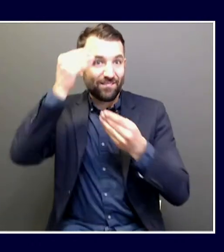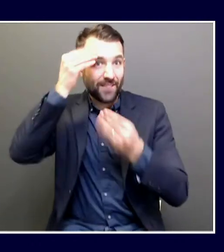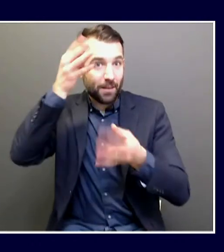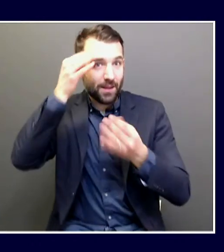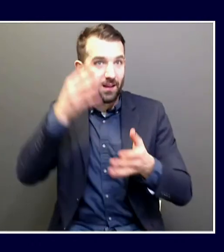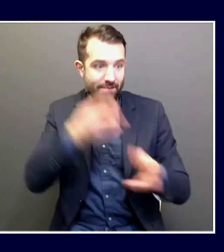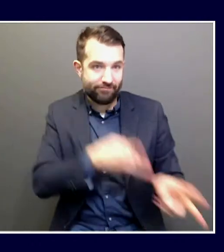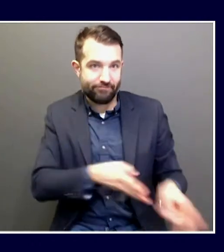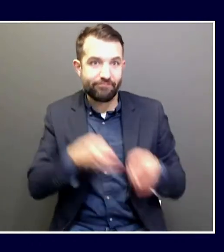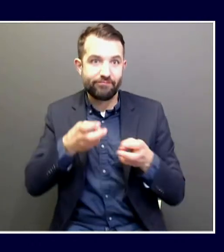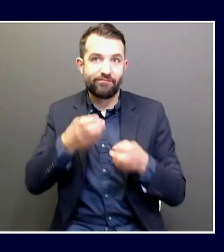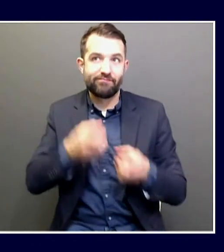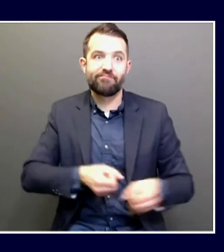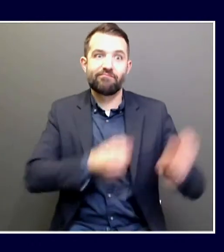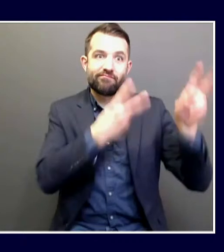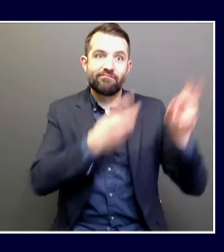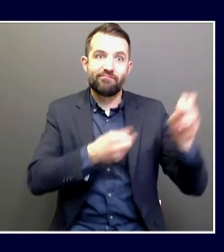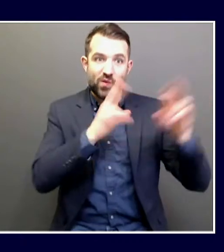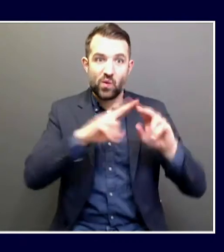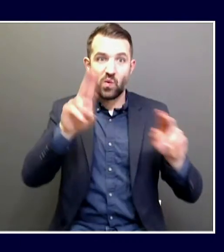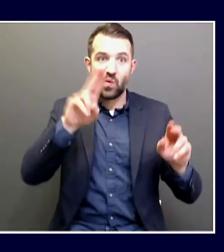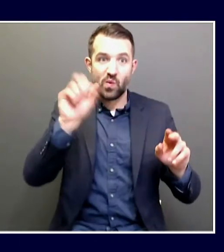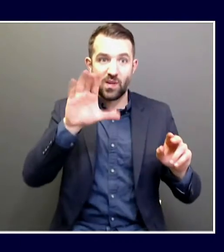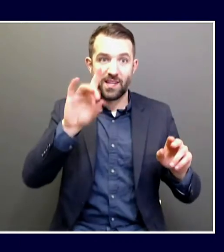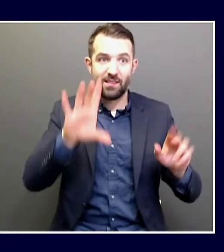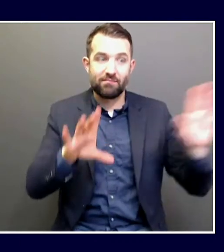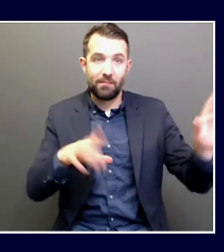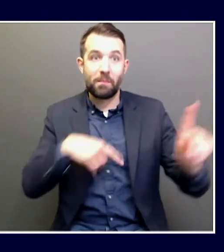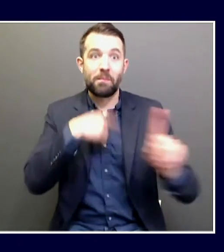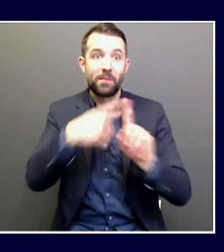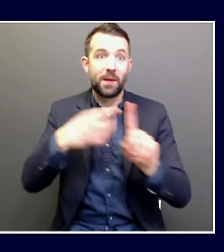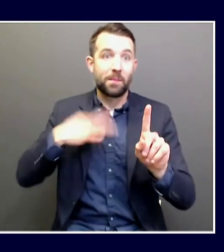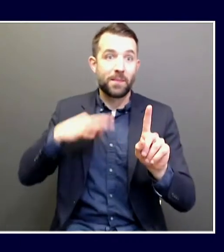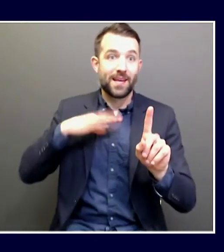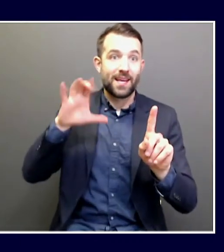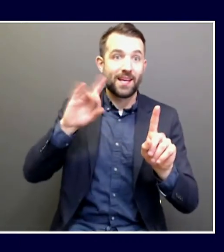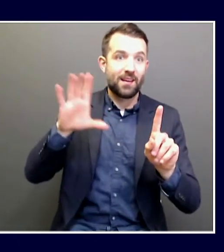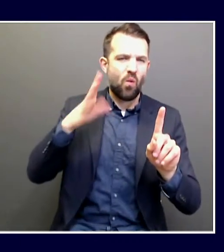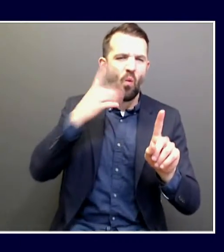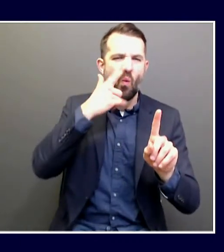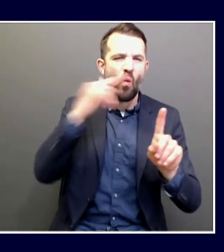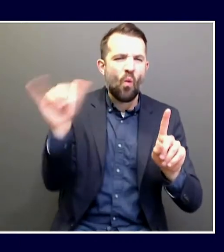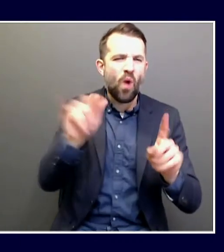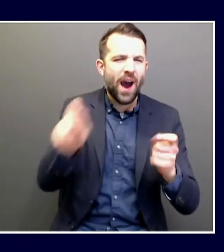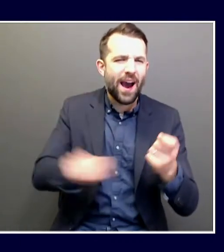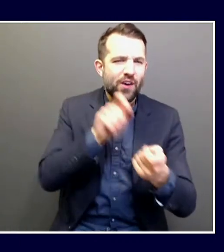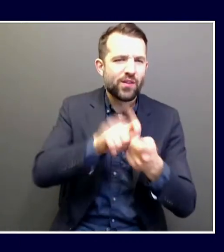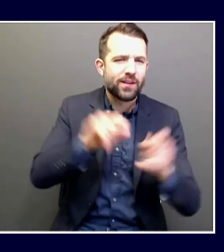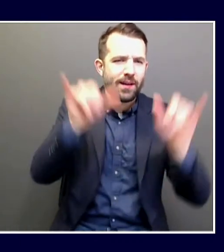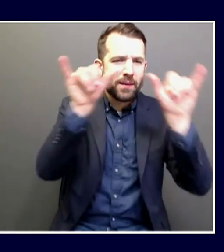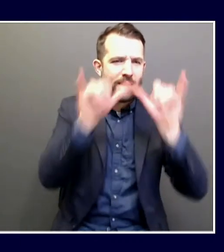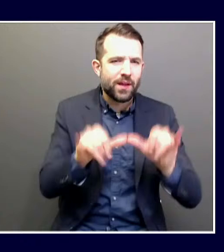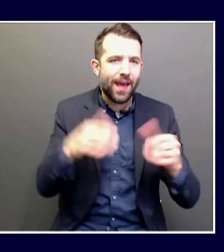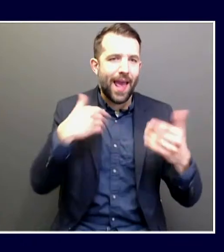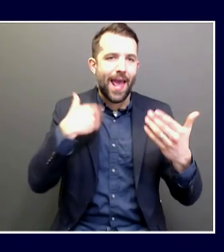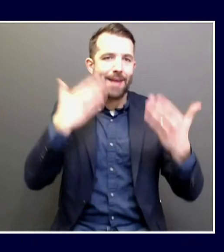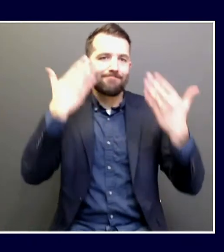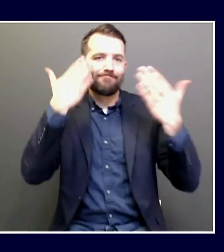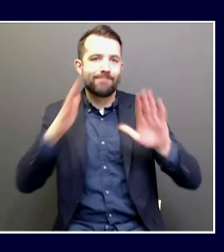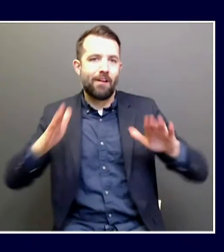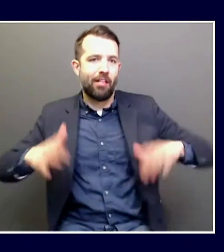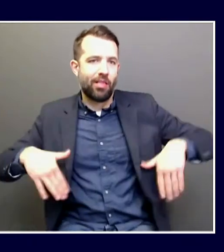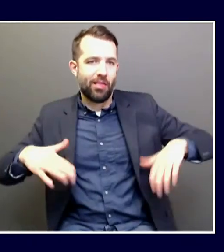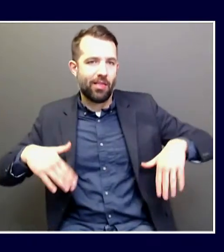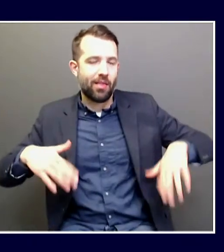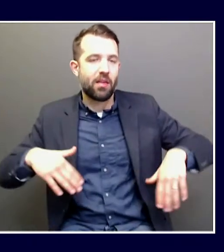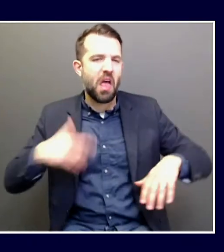at how that will be, what that will look like. Many more details to come, Patty. Today, I really wanted to just talk about wastewater testing as a